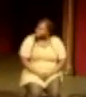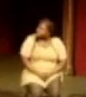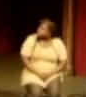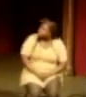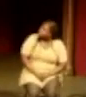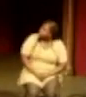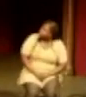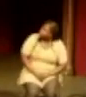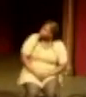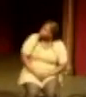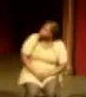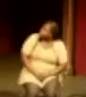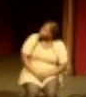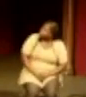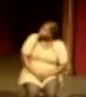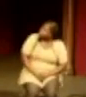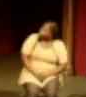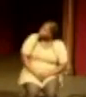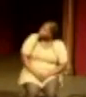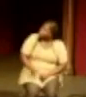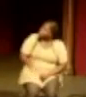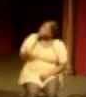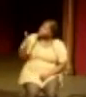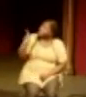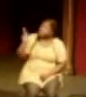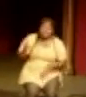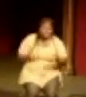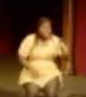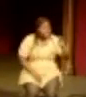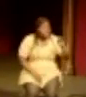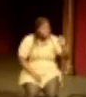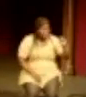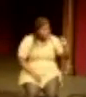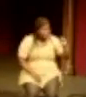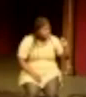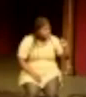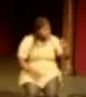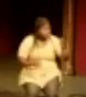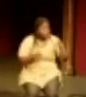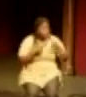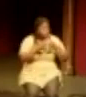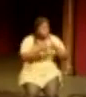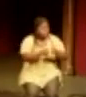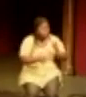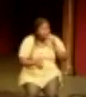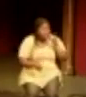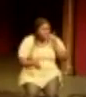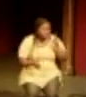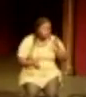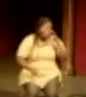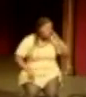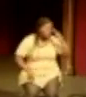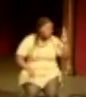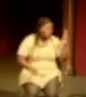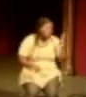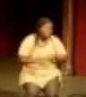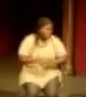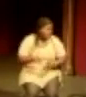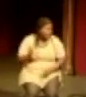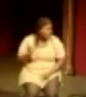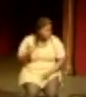This is our COS Awards Luncheon in May, lots and lots of fun. Was able